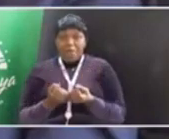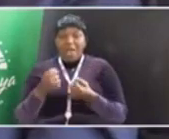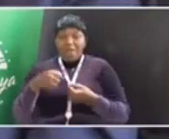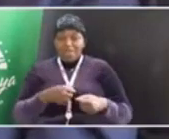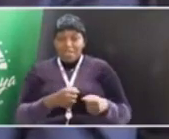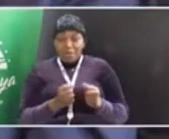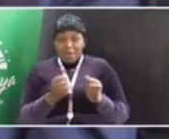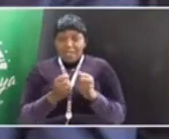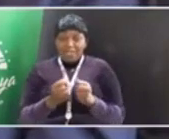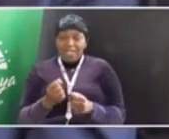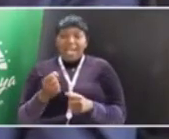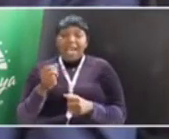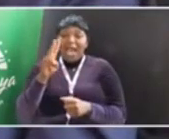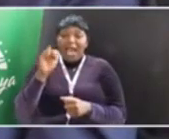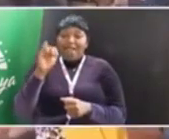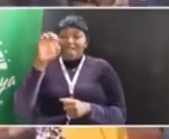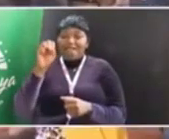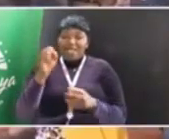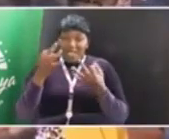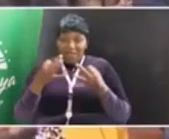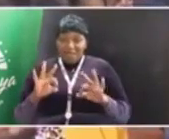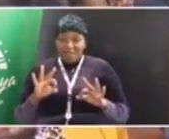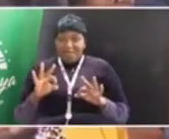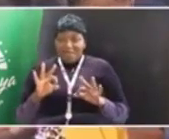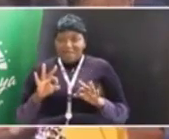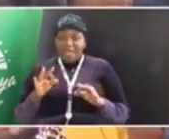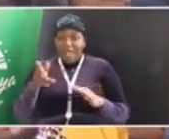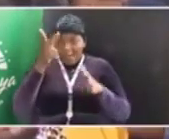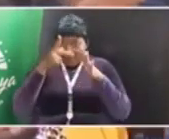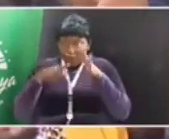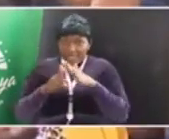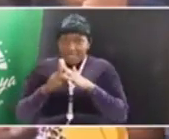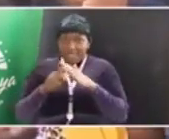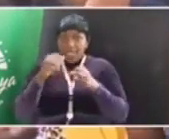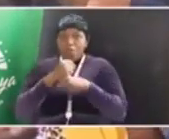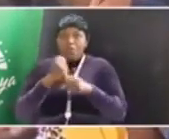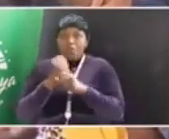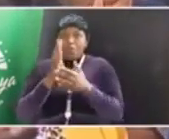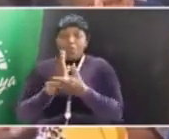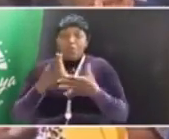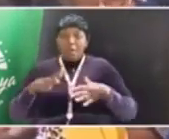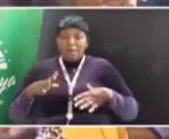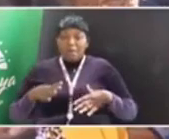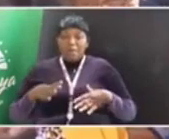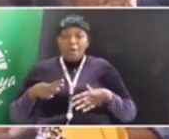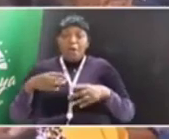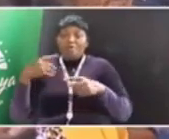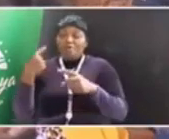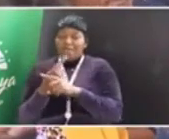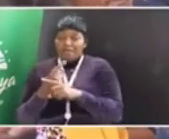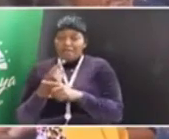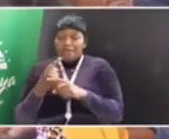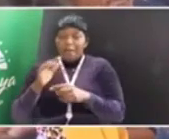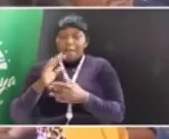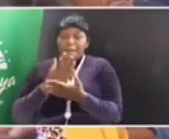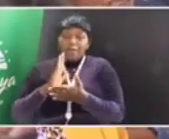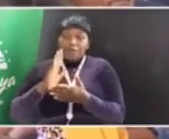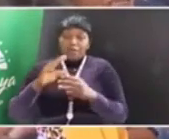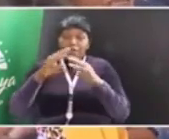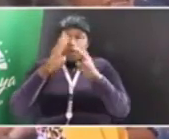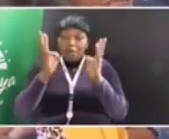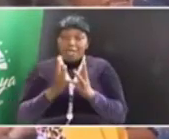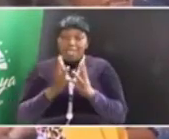visa-free policy, making it easy for us to welcome people from every part of the world, both tourists and business